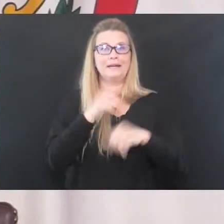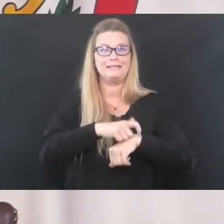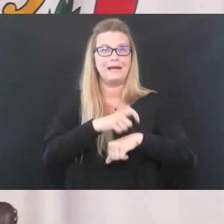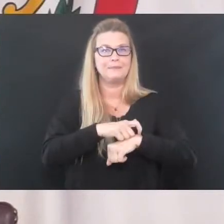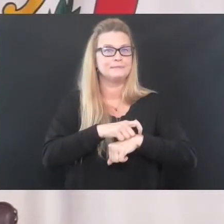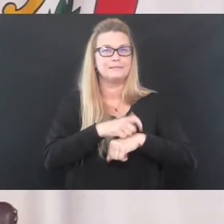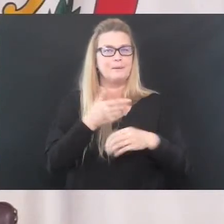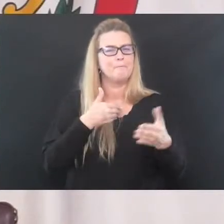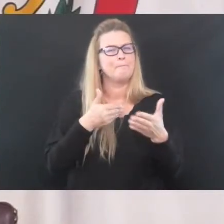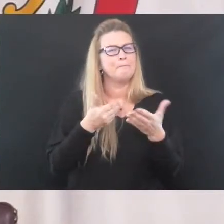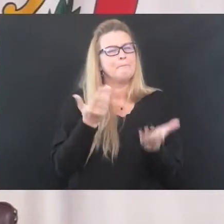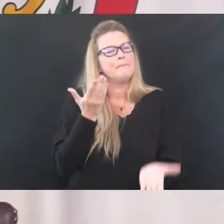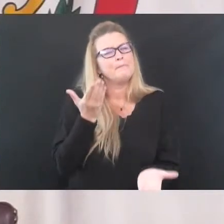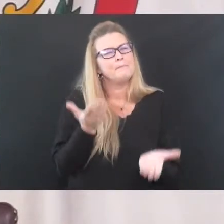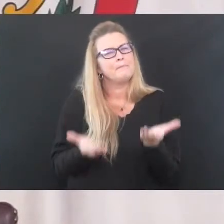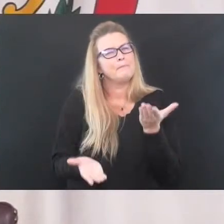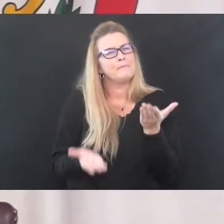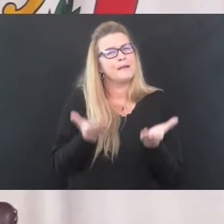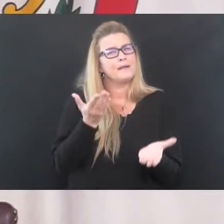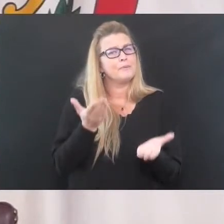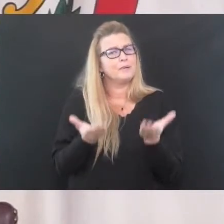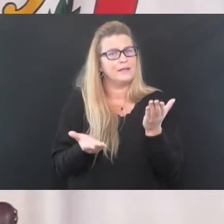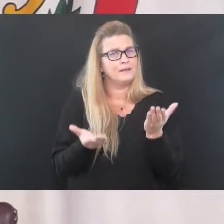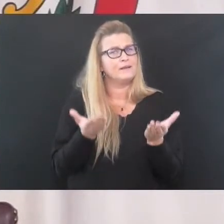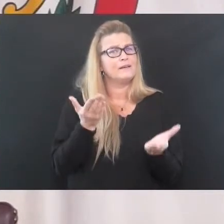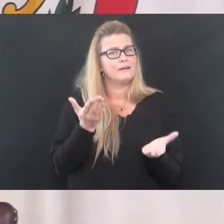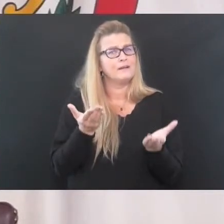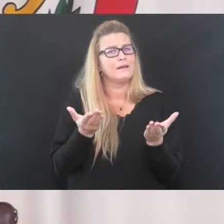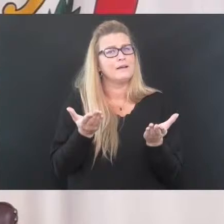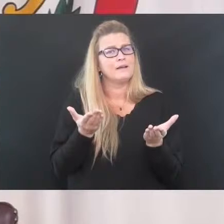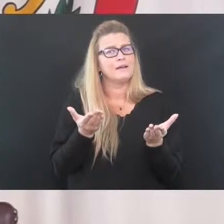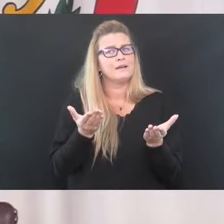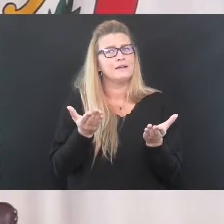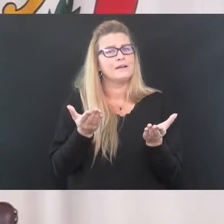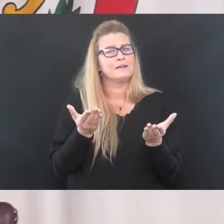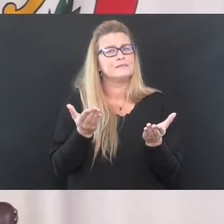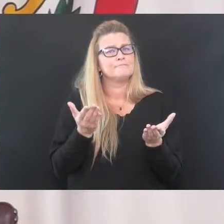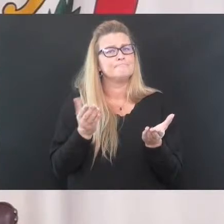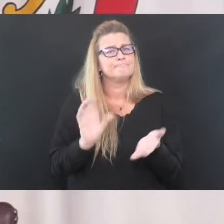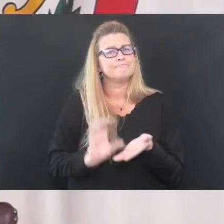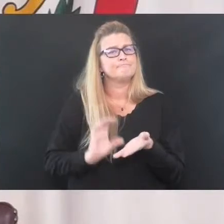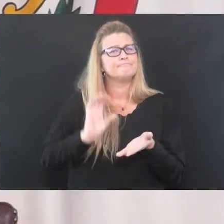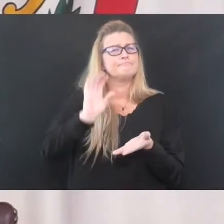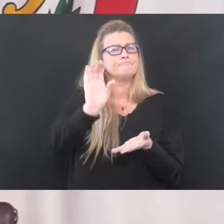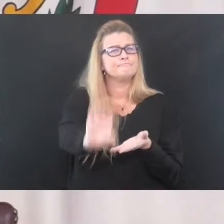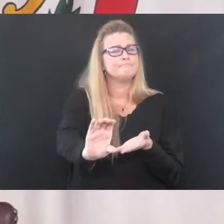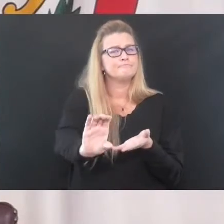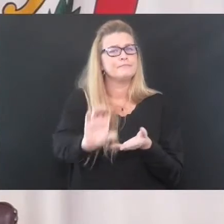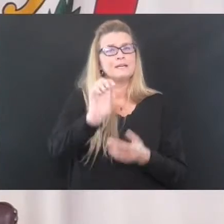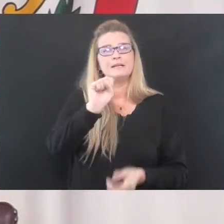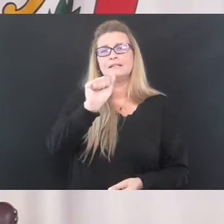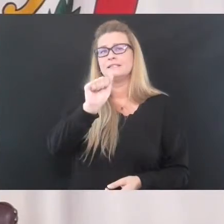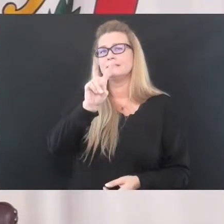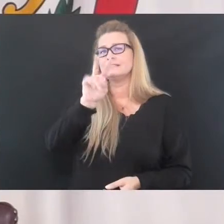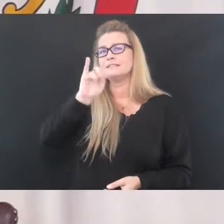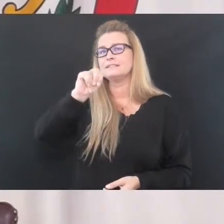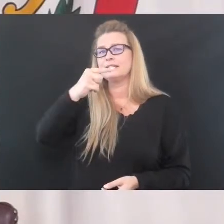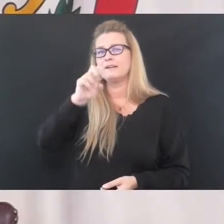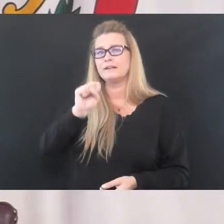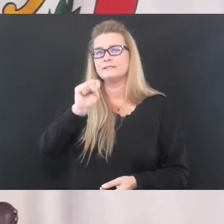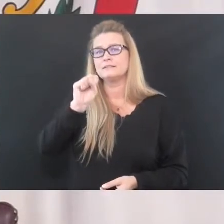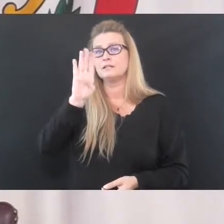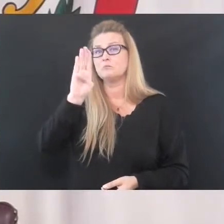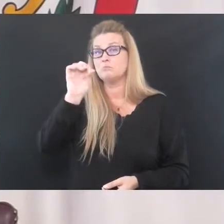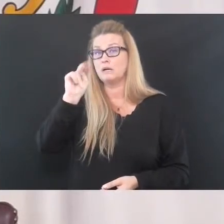maybe just a real dose of patriotism from the standpoint of a savings bond,